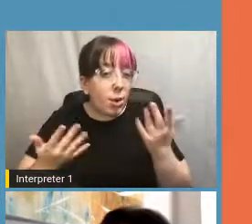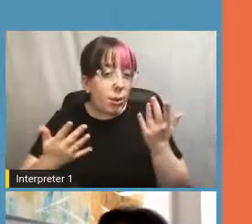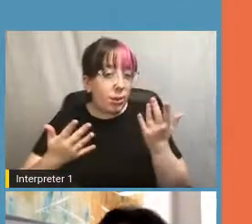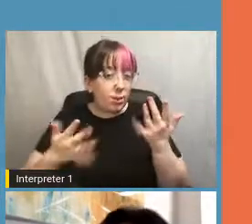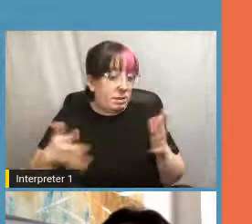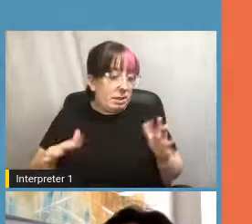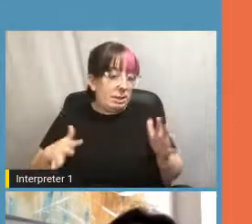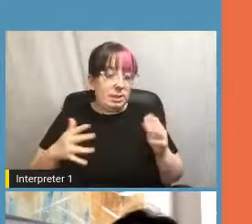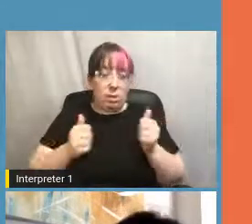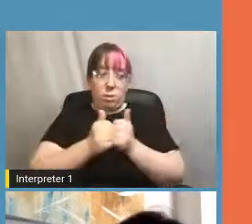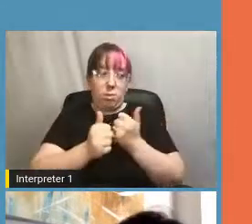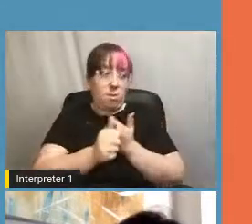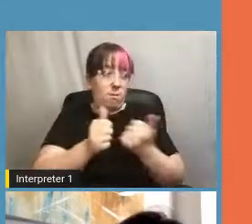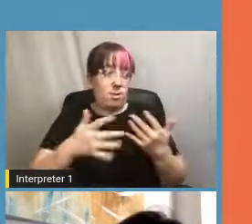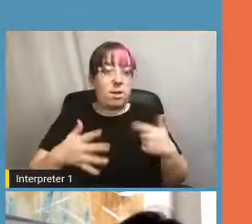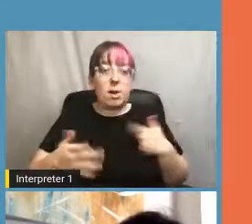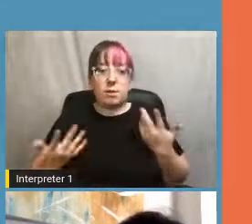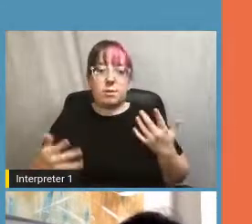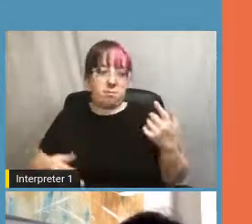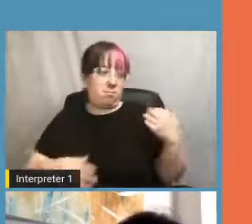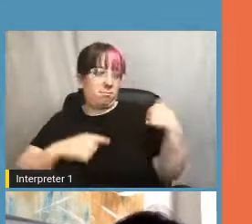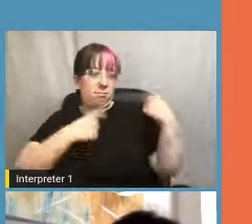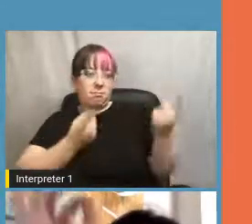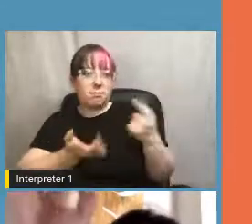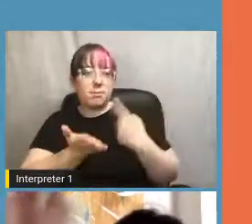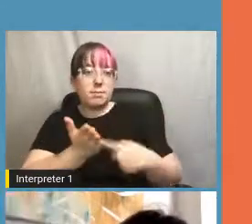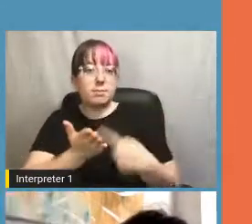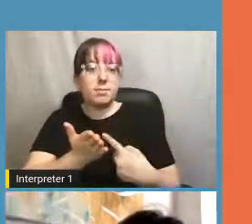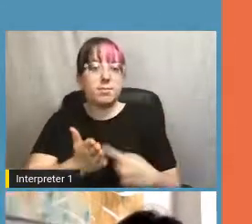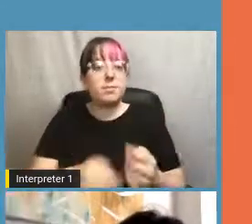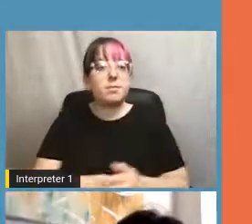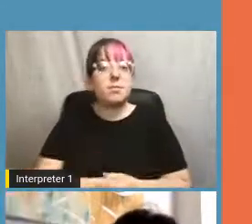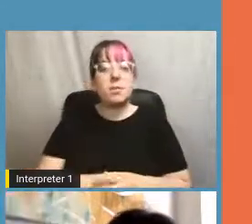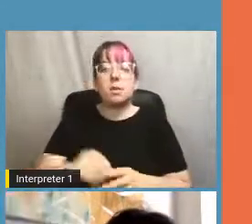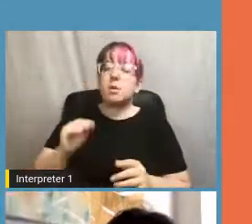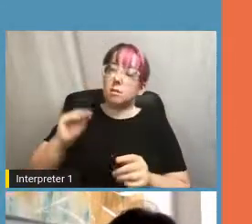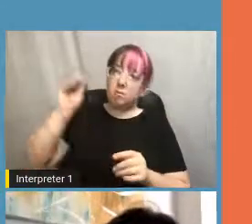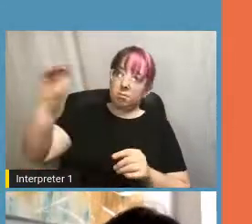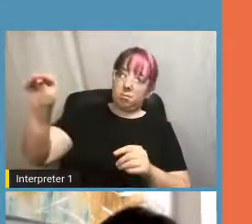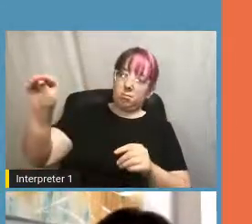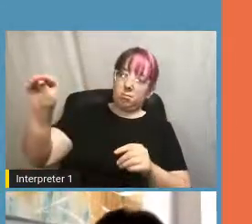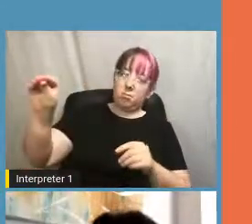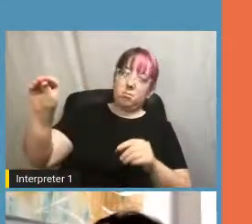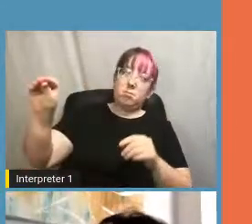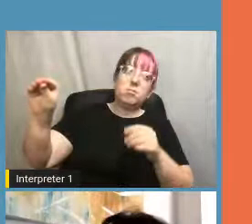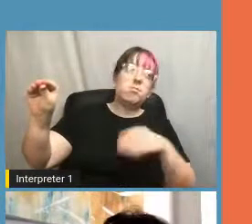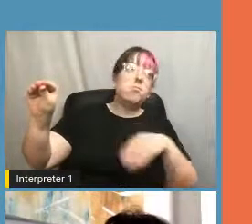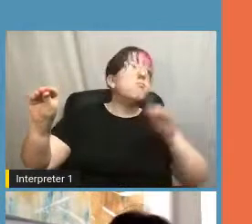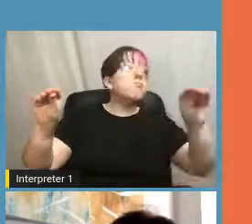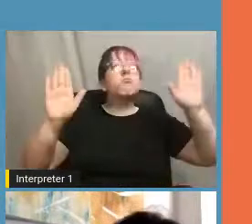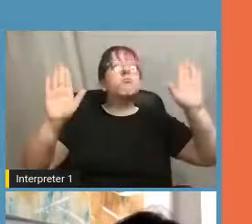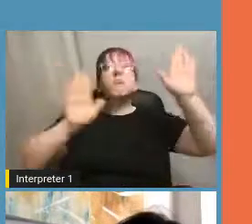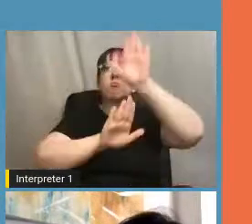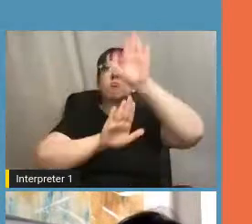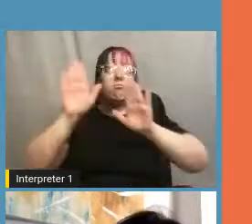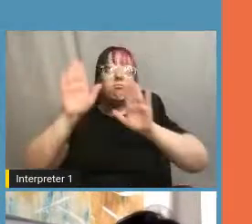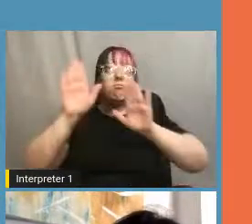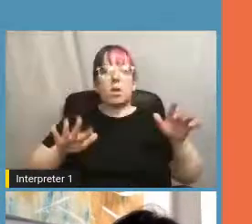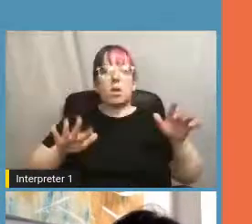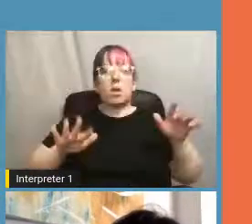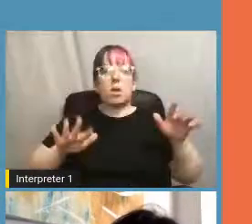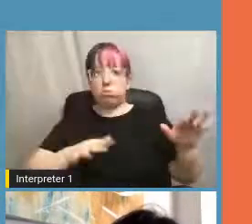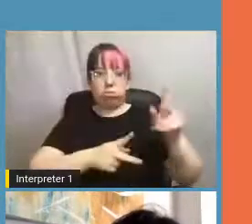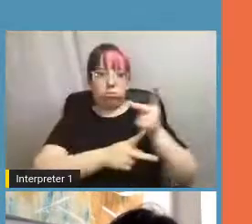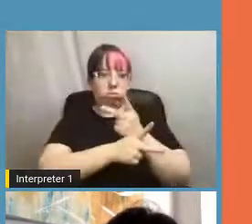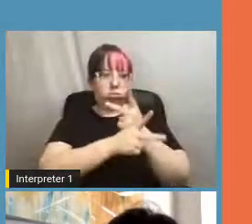that's been discussed. This is where you will say, okay, we're going to put this here. We're going to put these works in this order. We're going to have